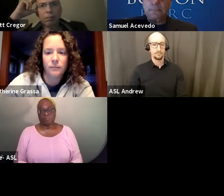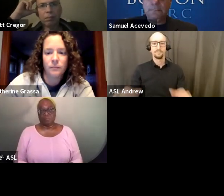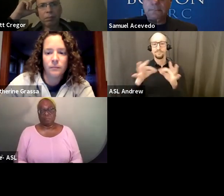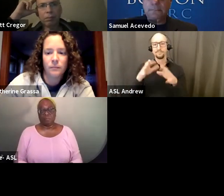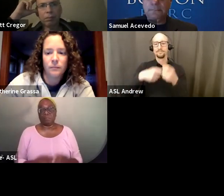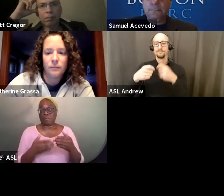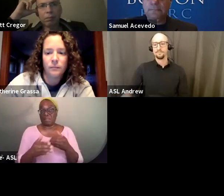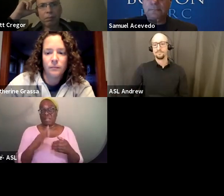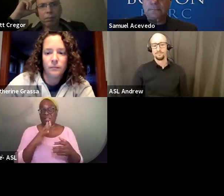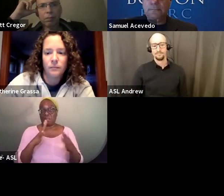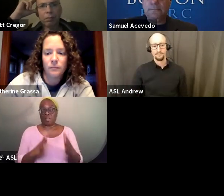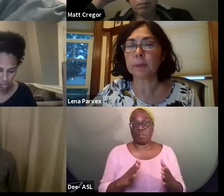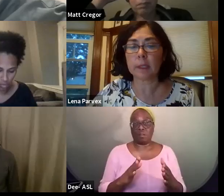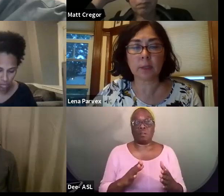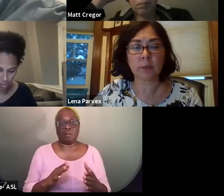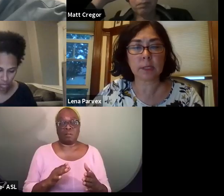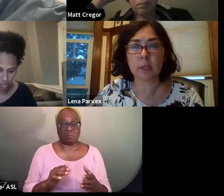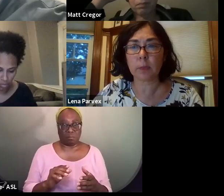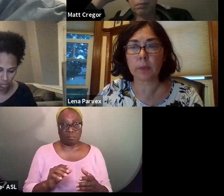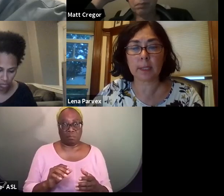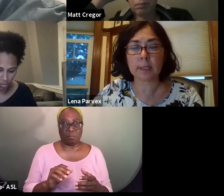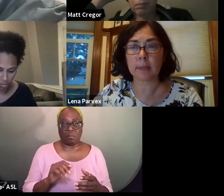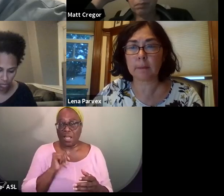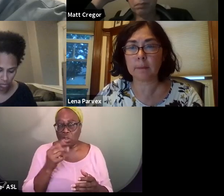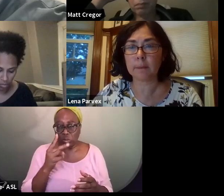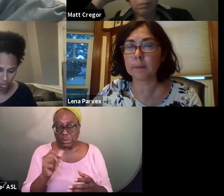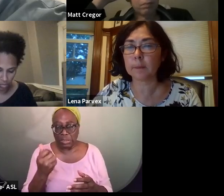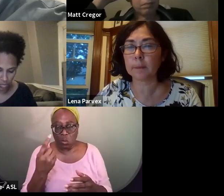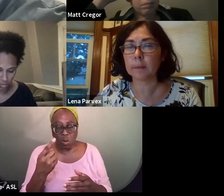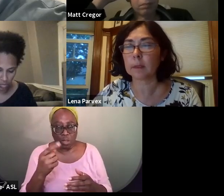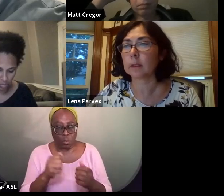Next speaker is Andrew Illiff. I don't see anyone with that name.